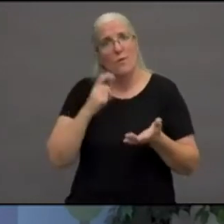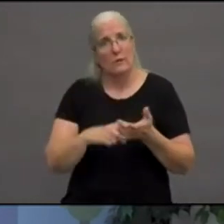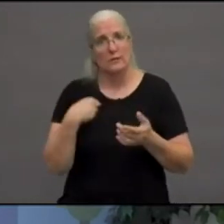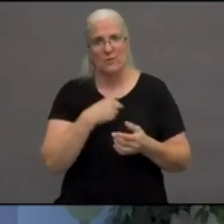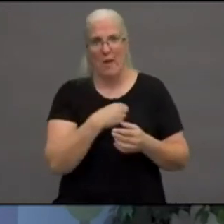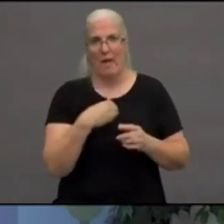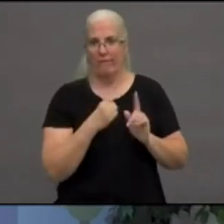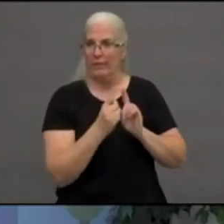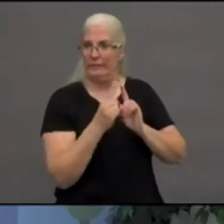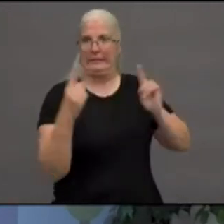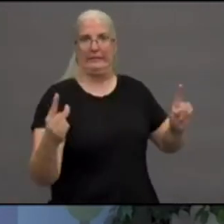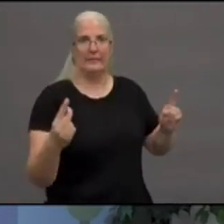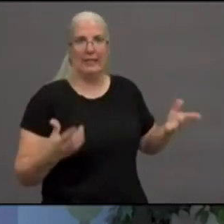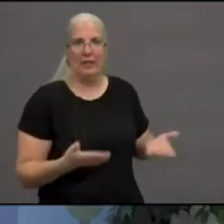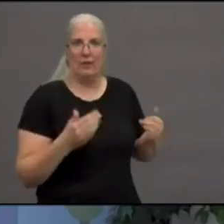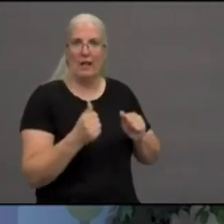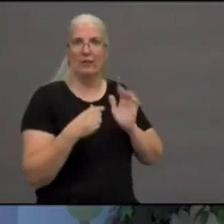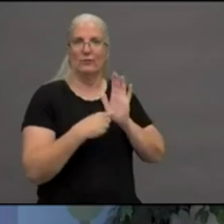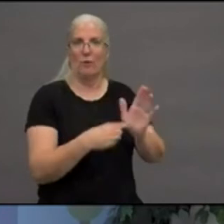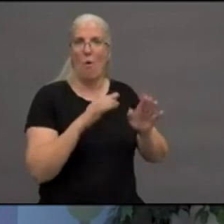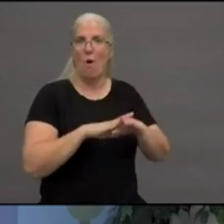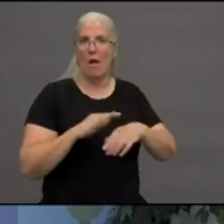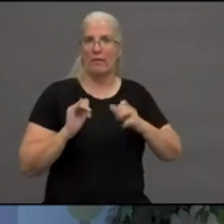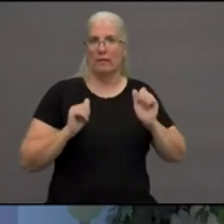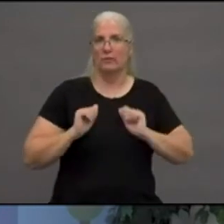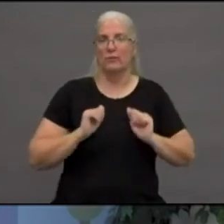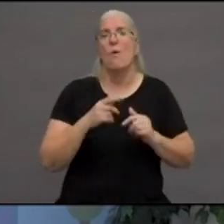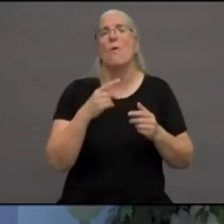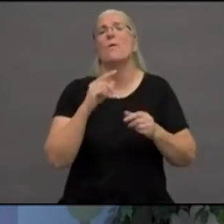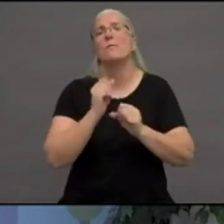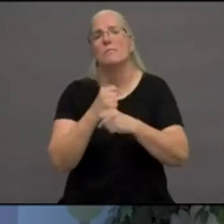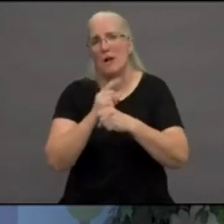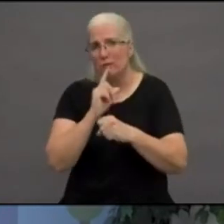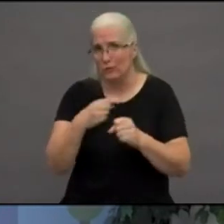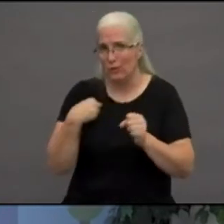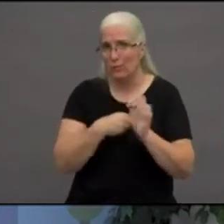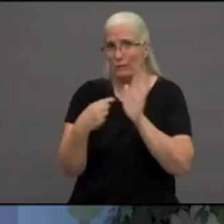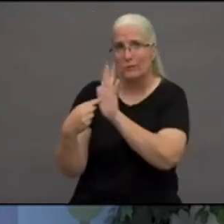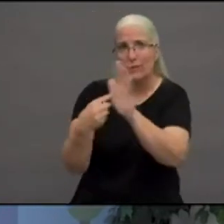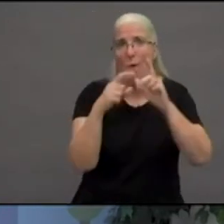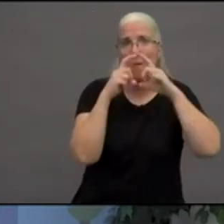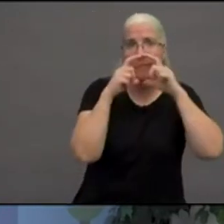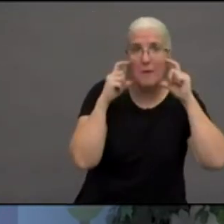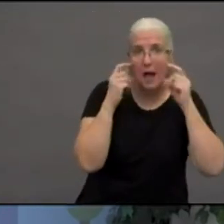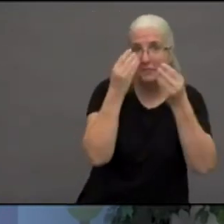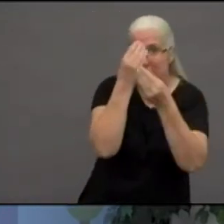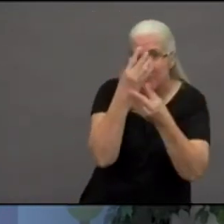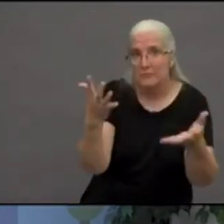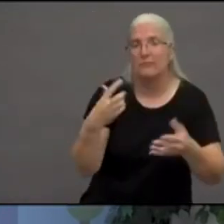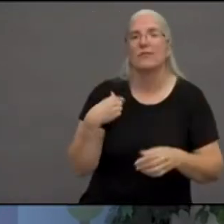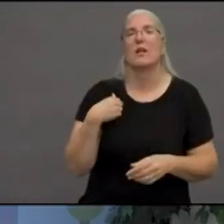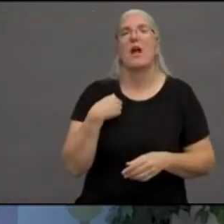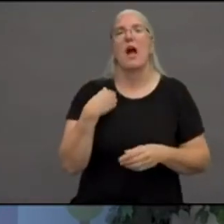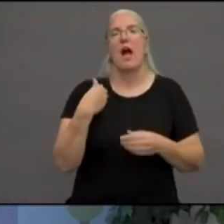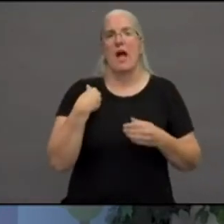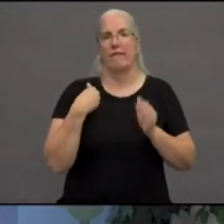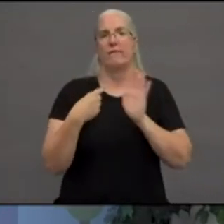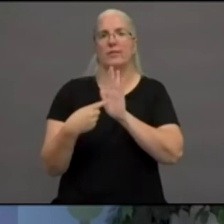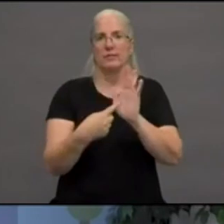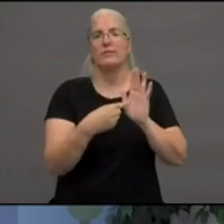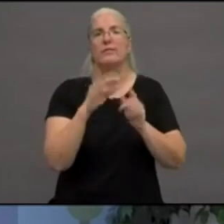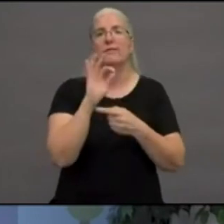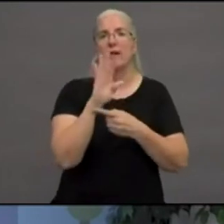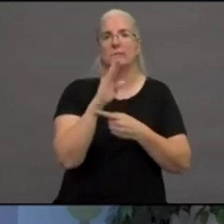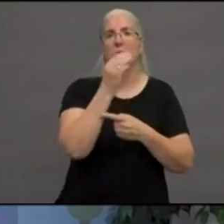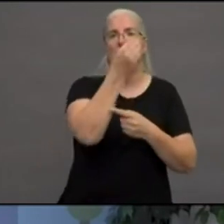our masks. And remember, you can continue to tune in every Monday, Wednesday, and Friday here at 10 o'clock. We'll continue to